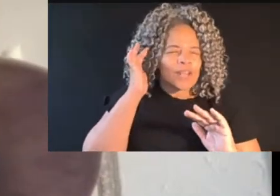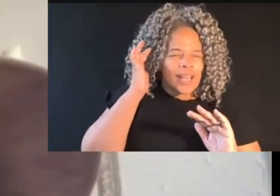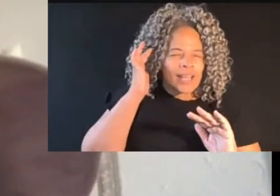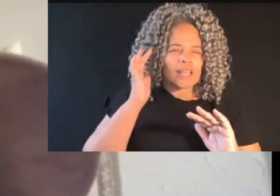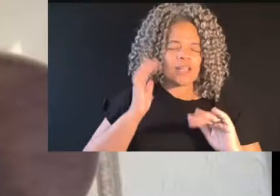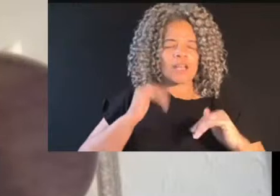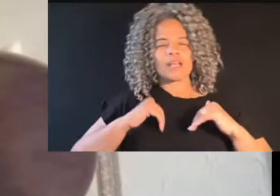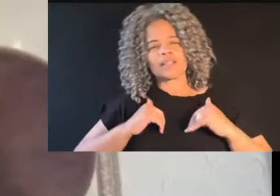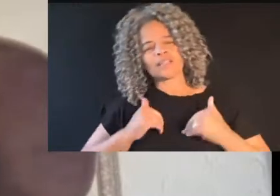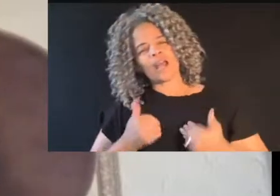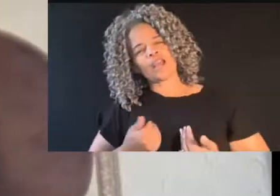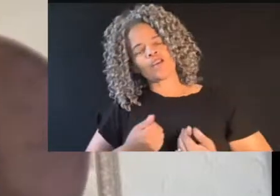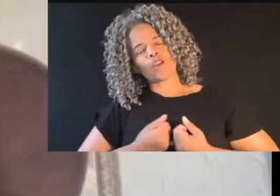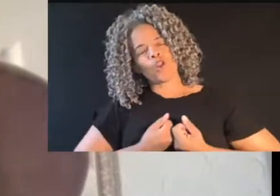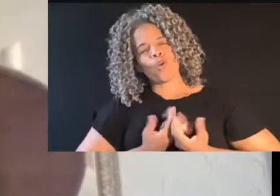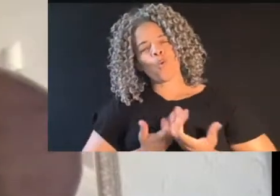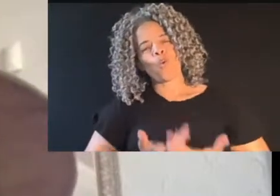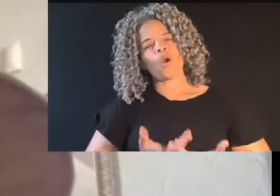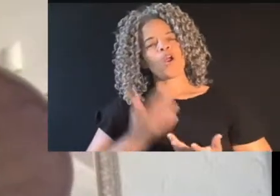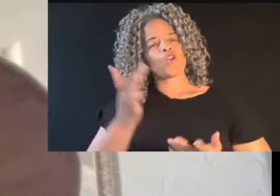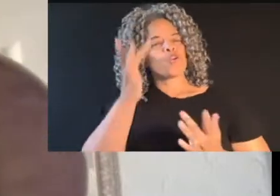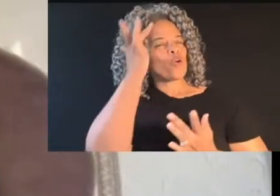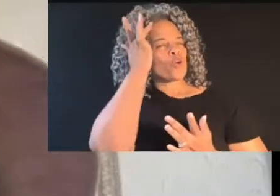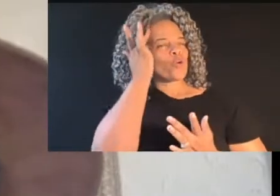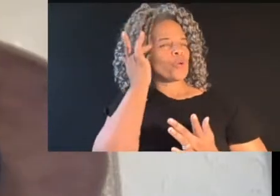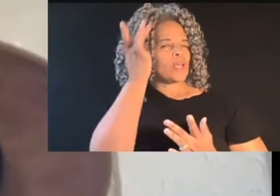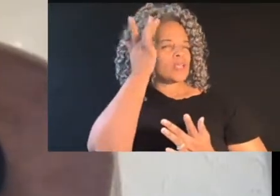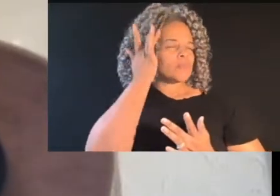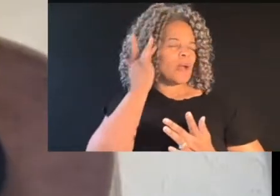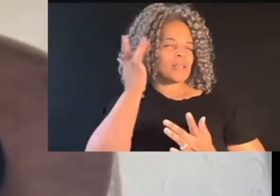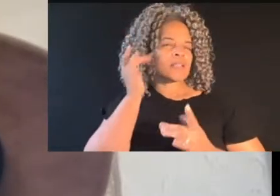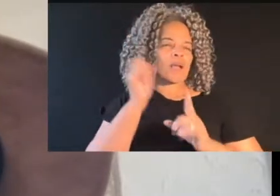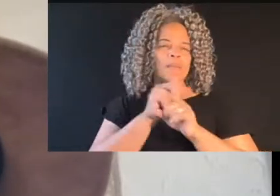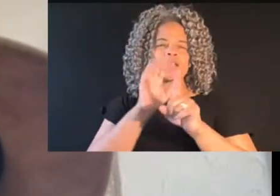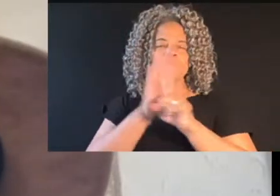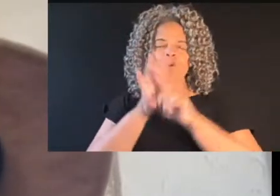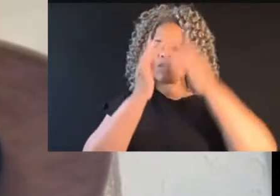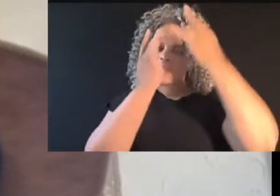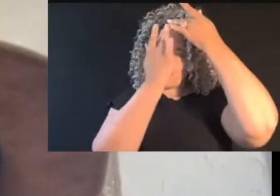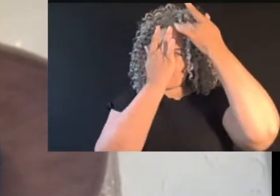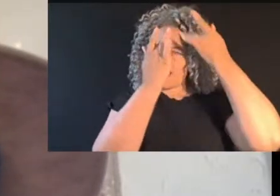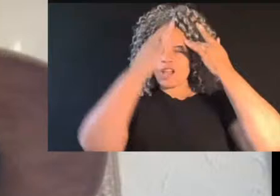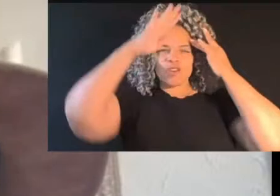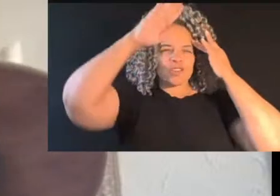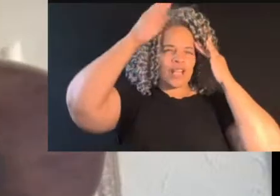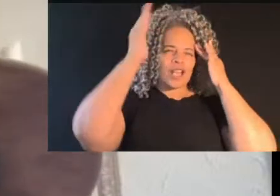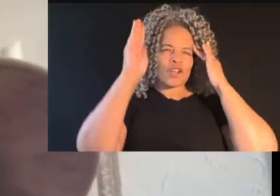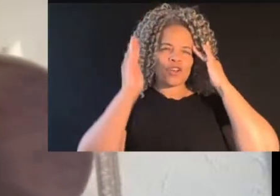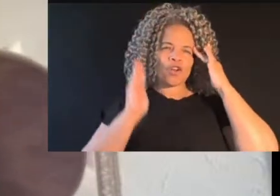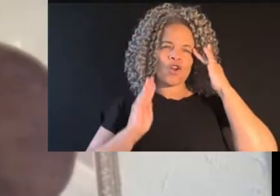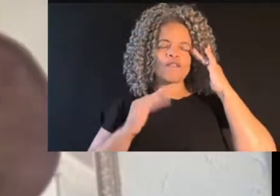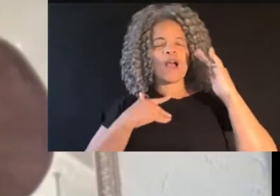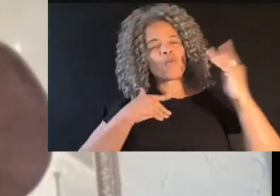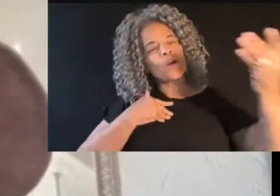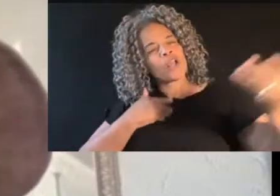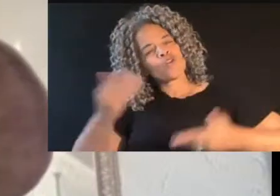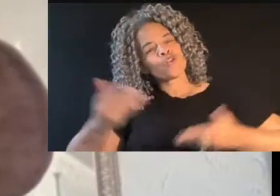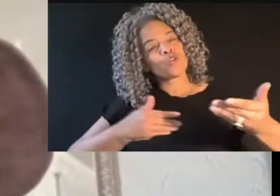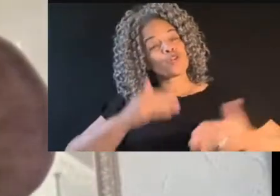poor. You'll grease my scalp exposed at angles and curves. I'll introduce